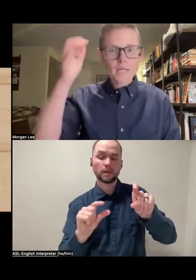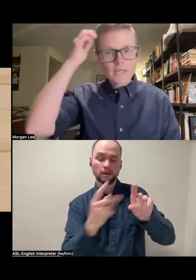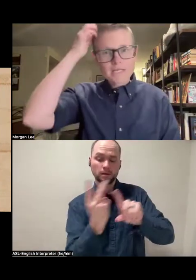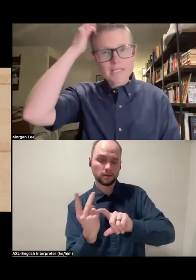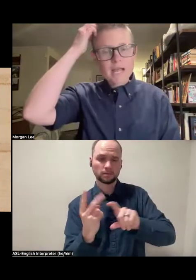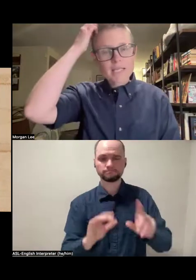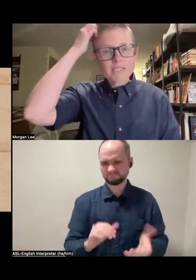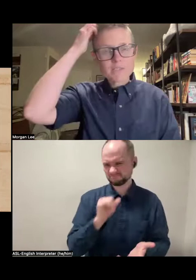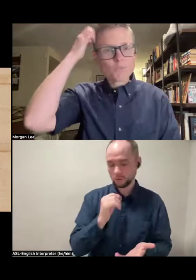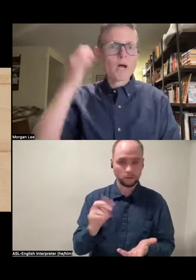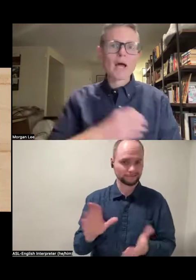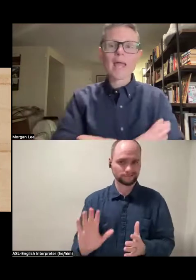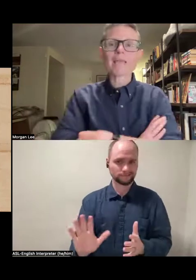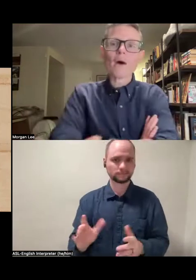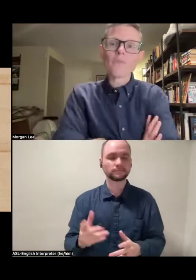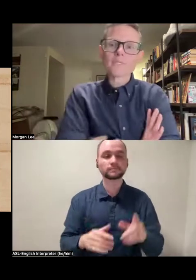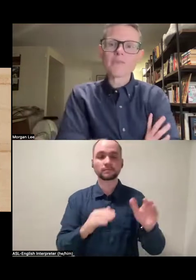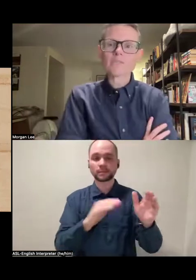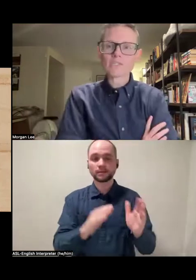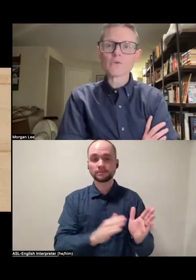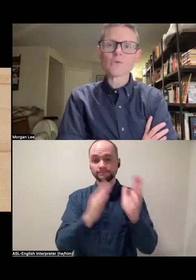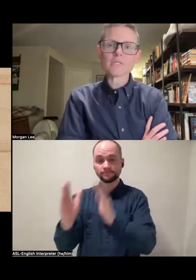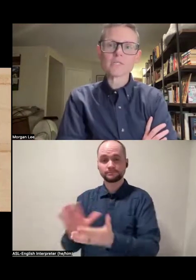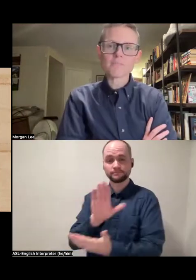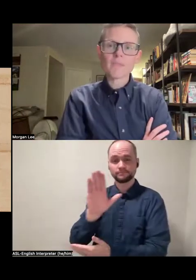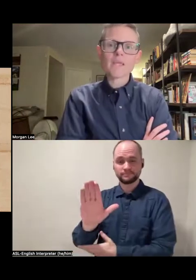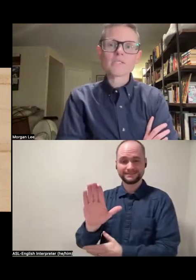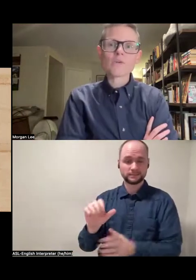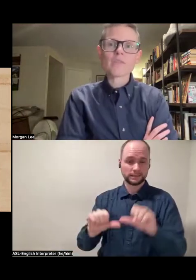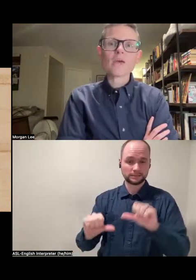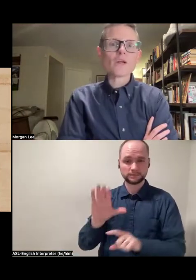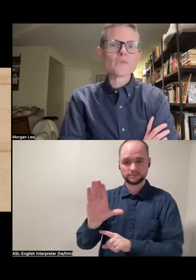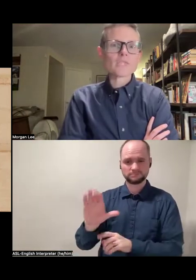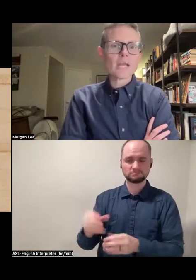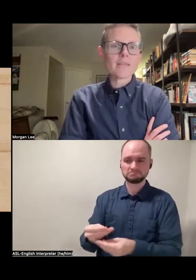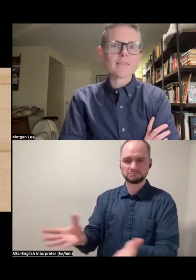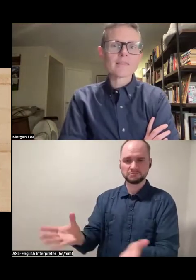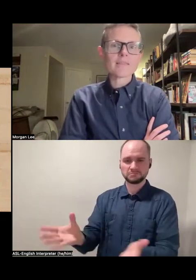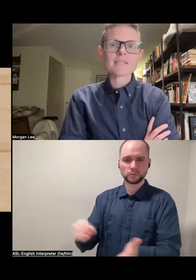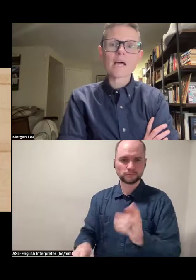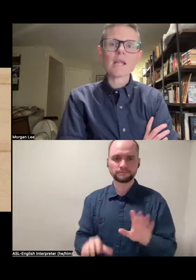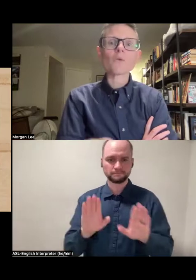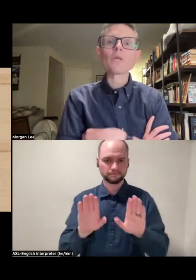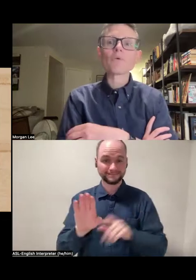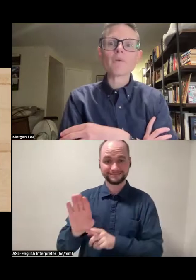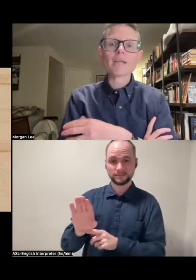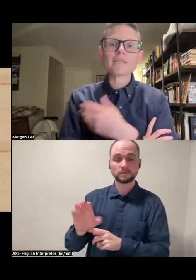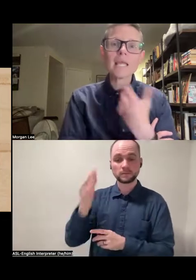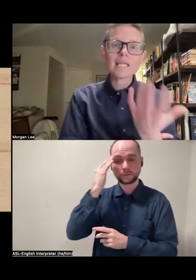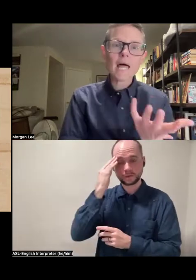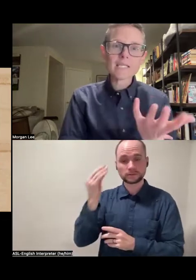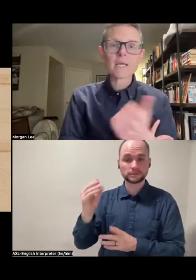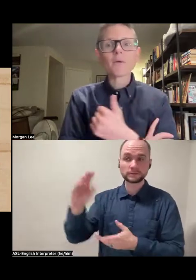next to it is a science handout that was given to students so that they could understand that the sun not only